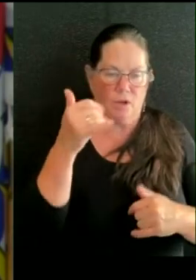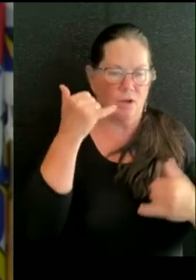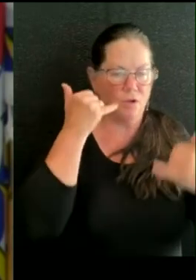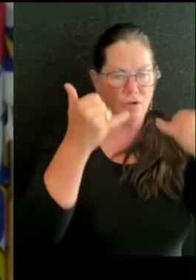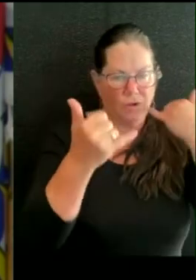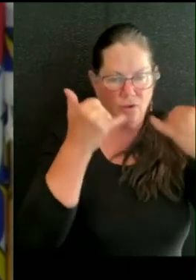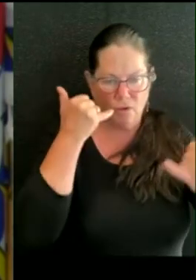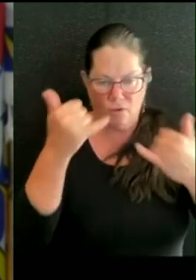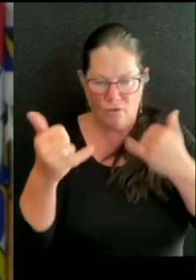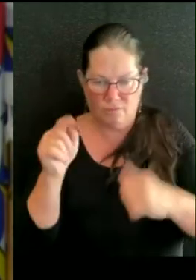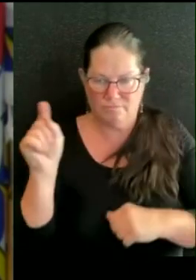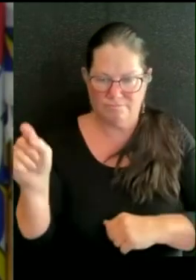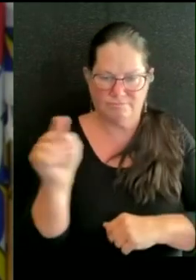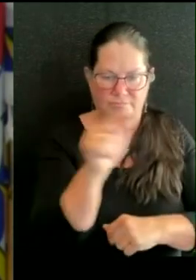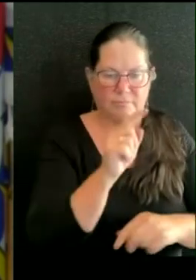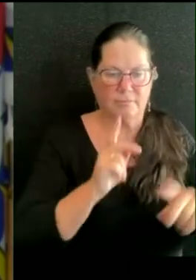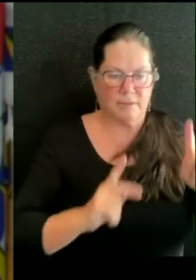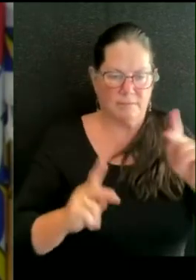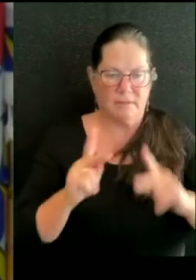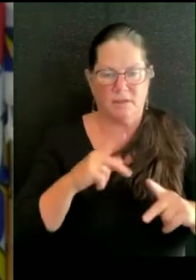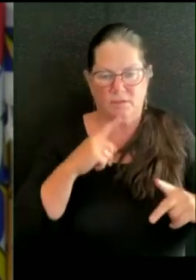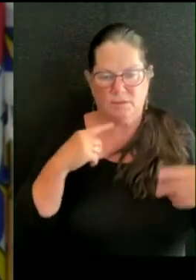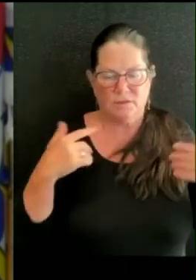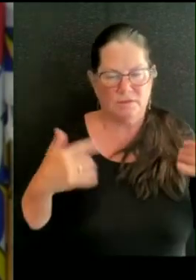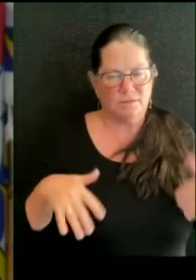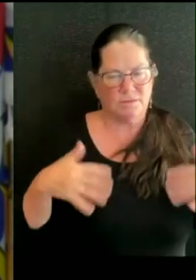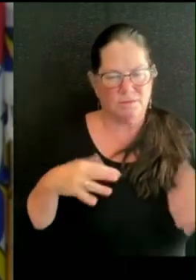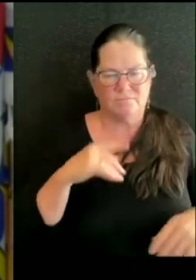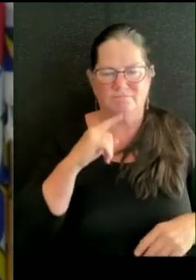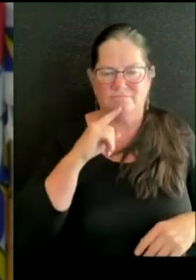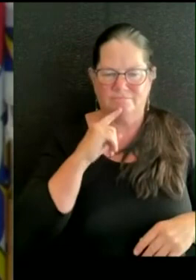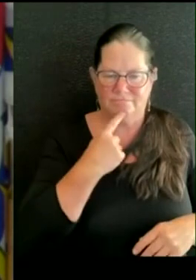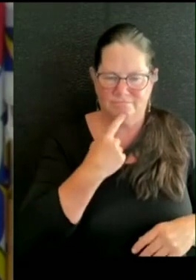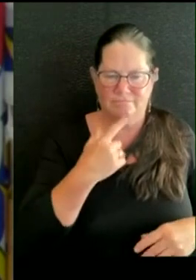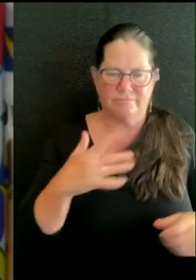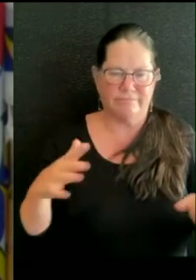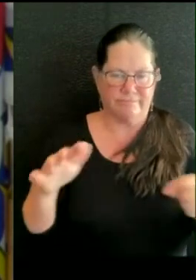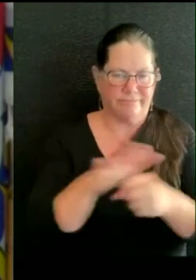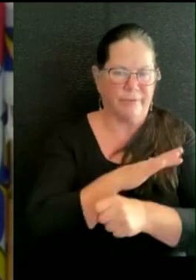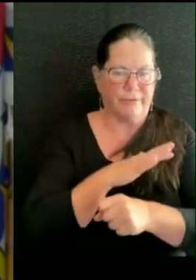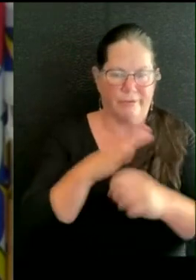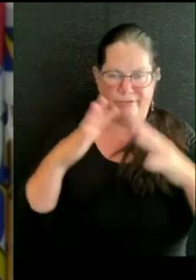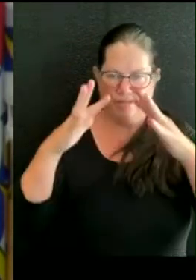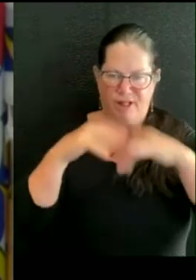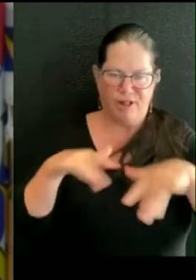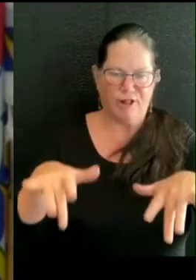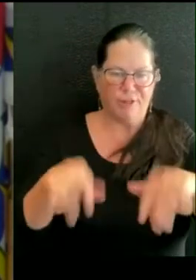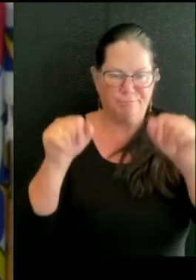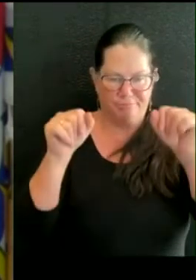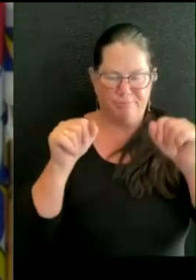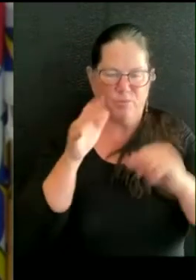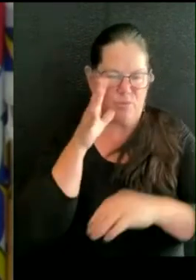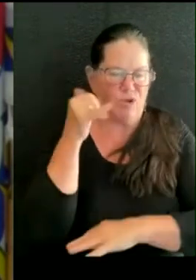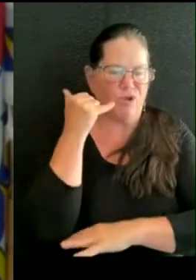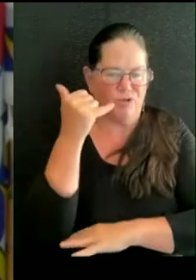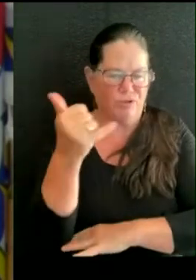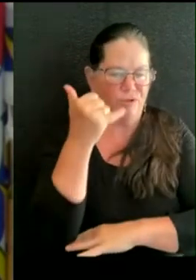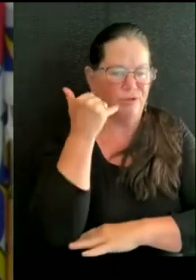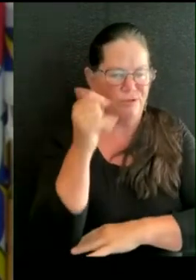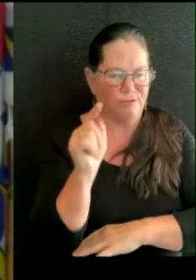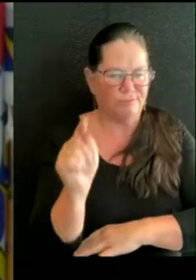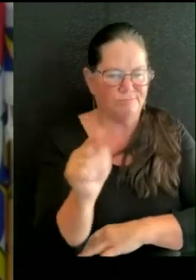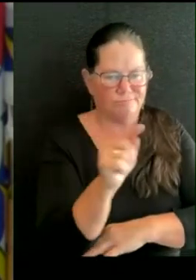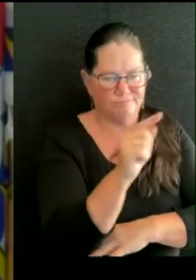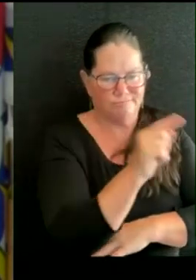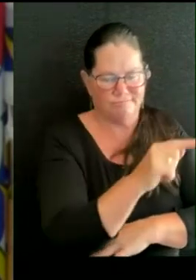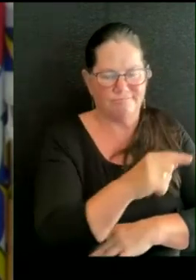are for those that have suffered significant to full loss. These calls will continue over the next few days.